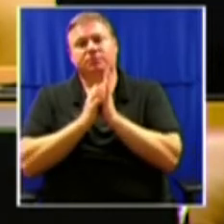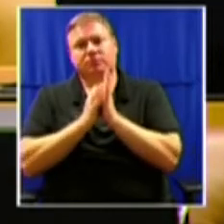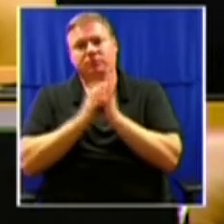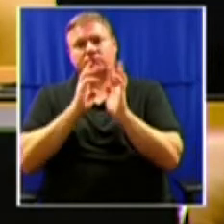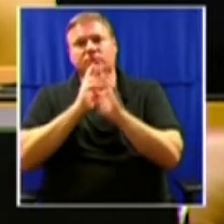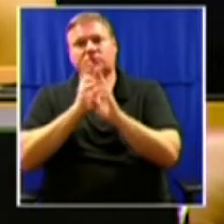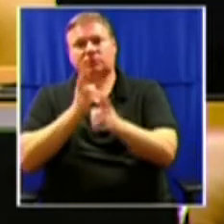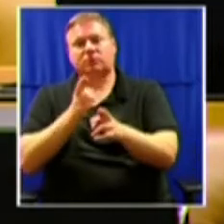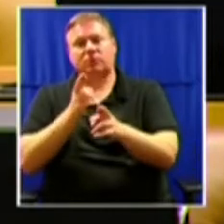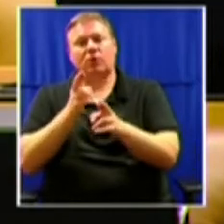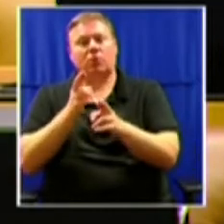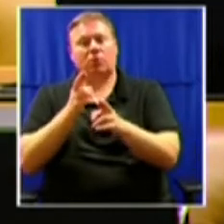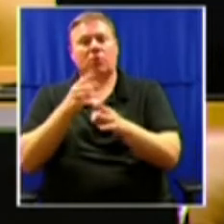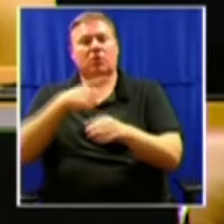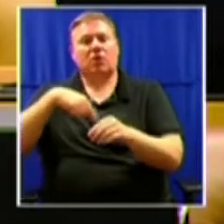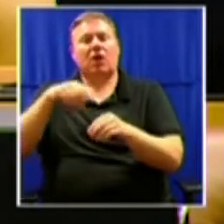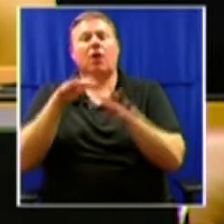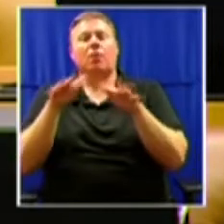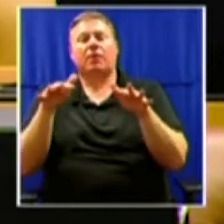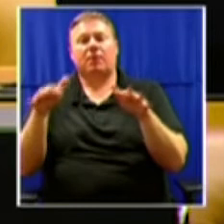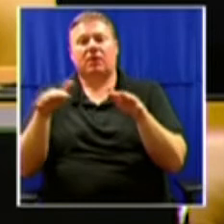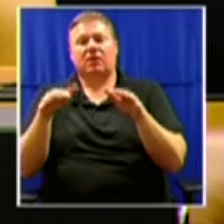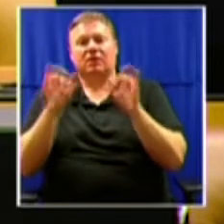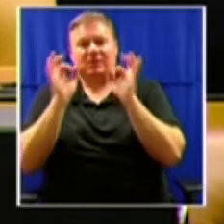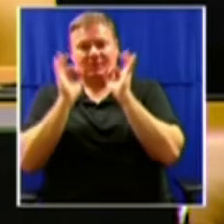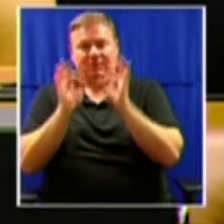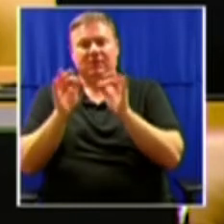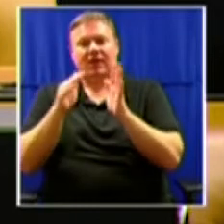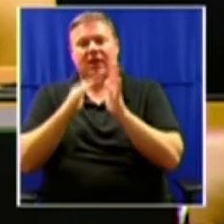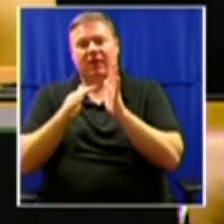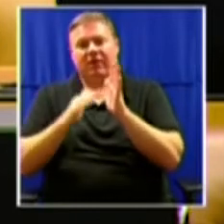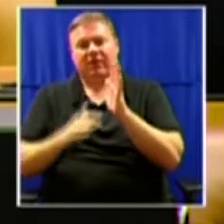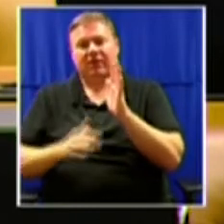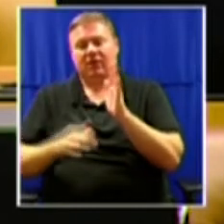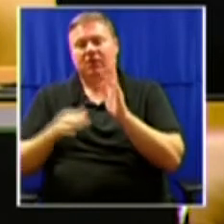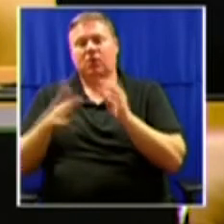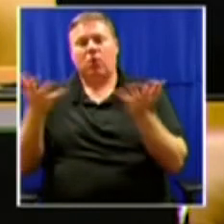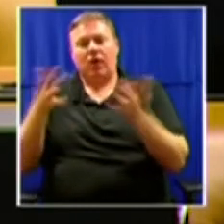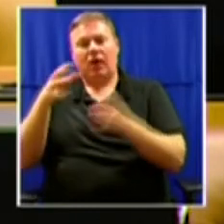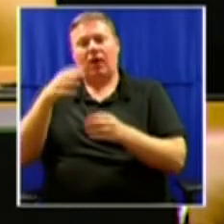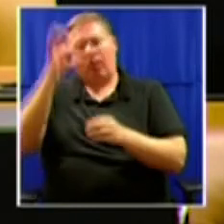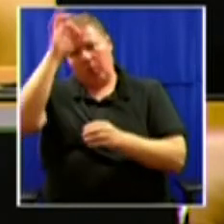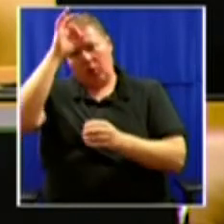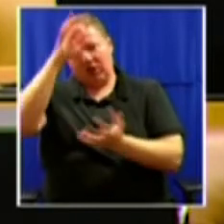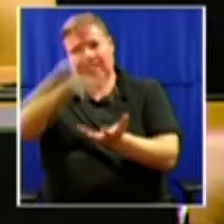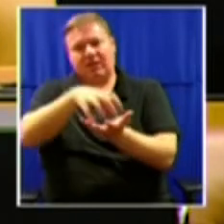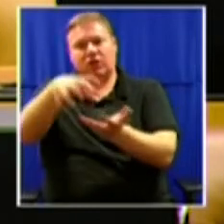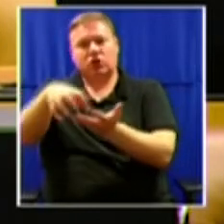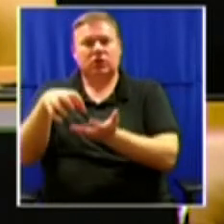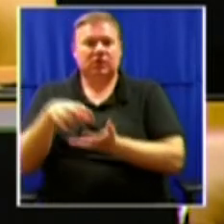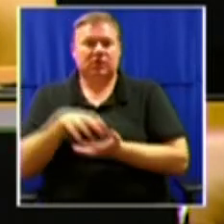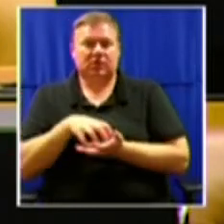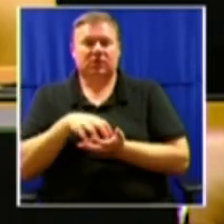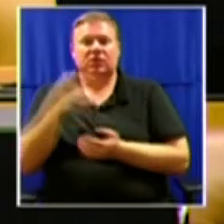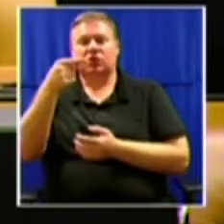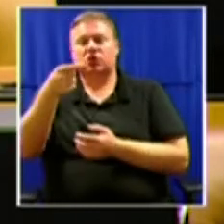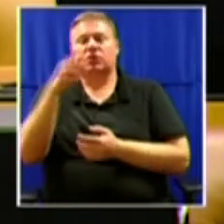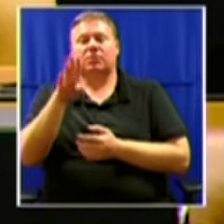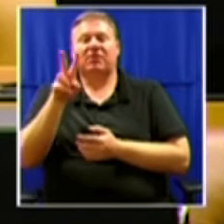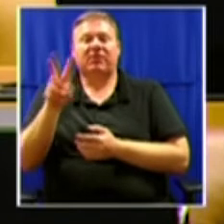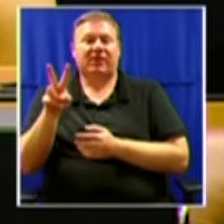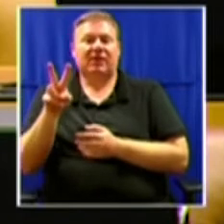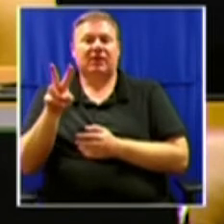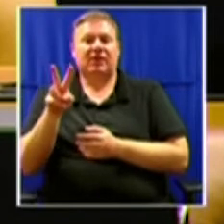our personnel, especially at the level of the police stations, when the gender-based